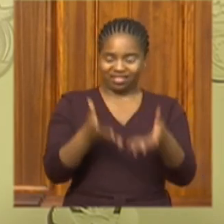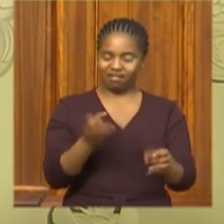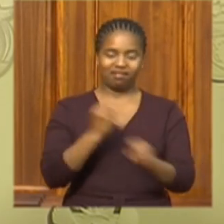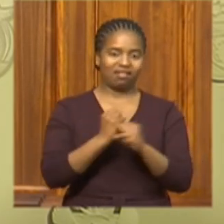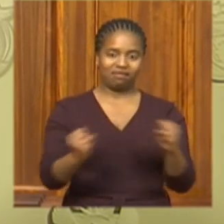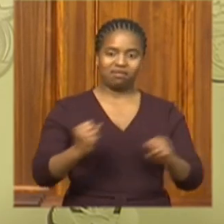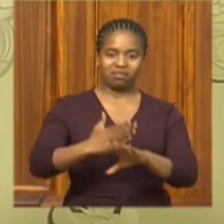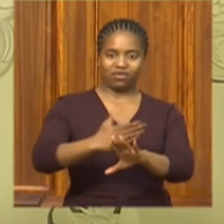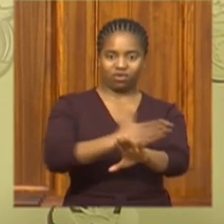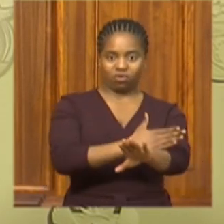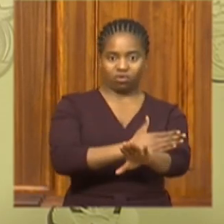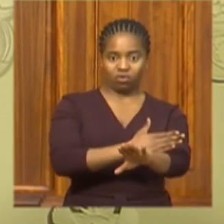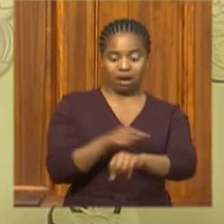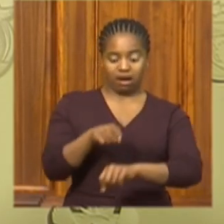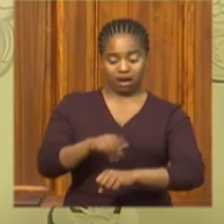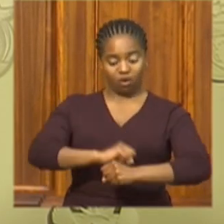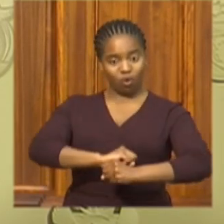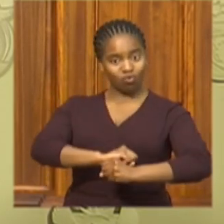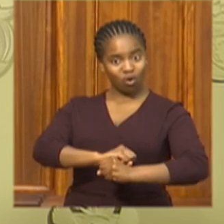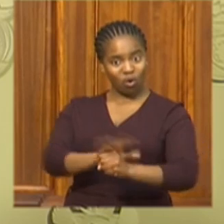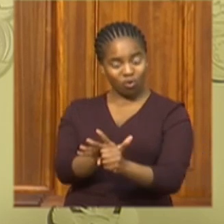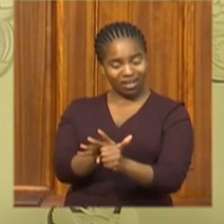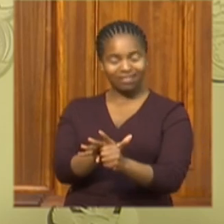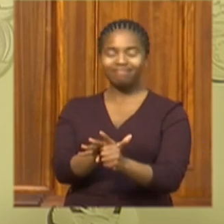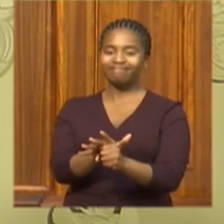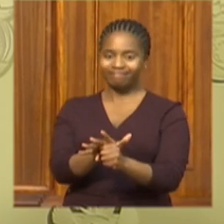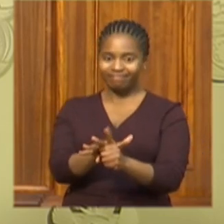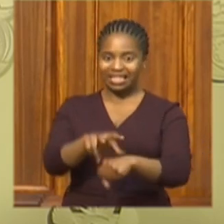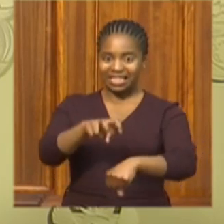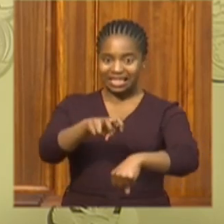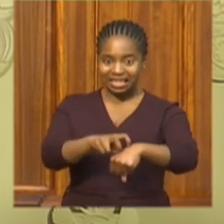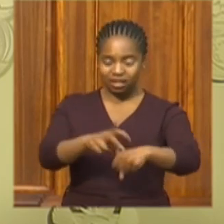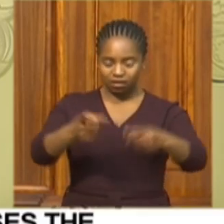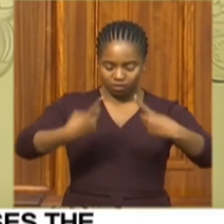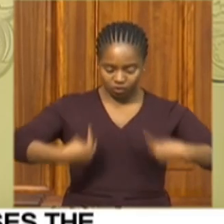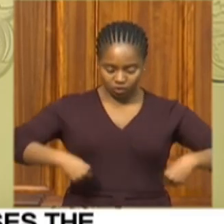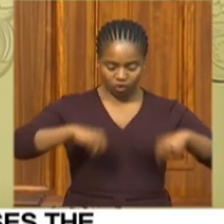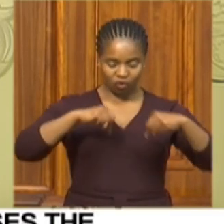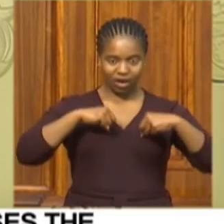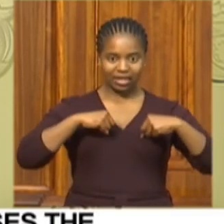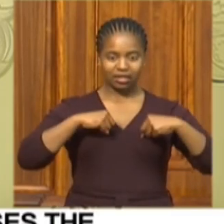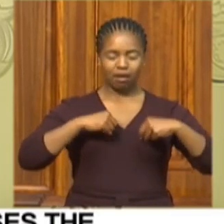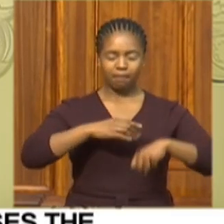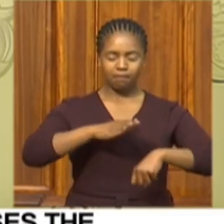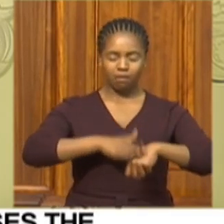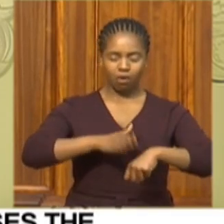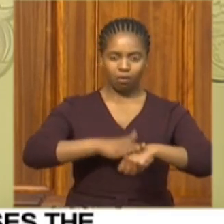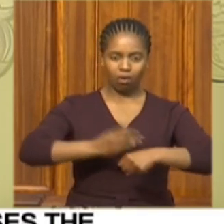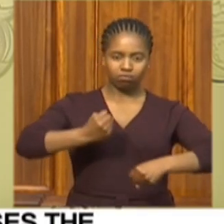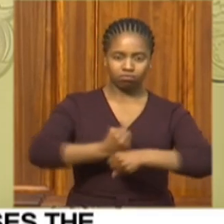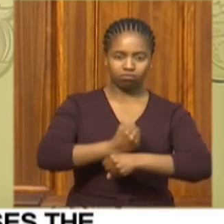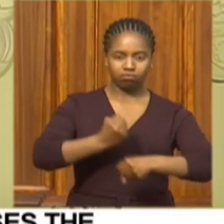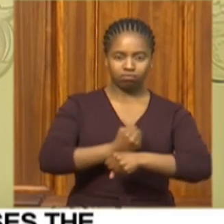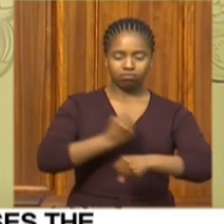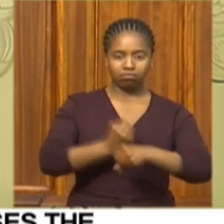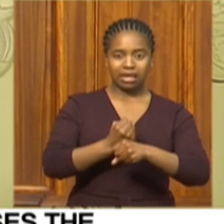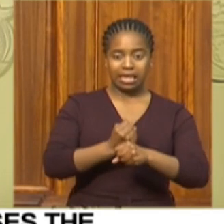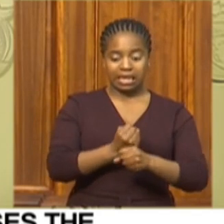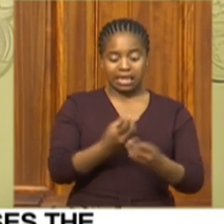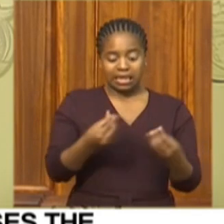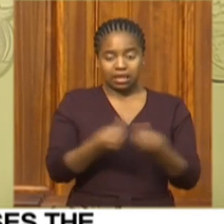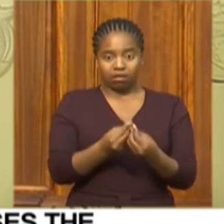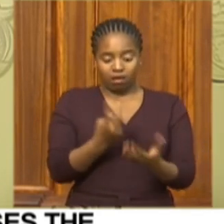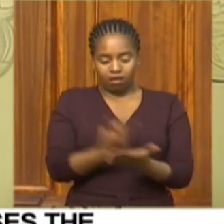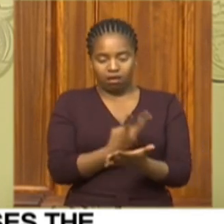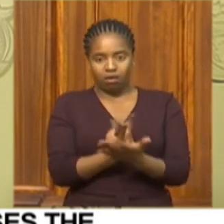that has demanded an extraordinary response and much sacrifice. It has